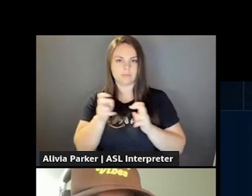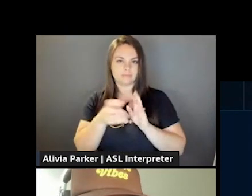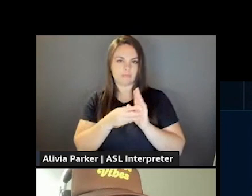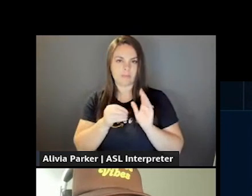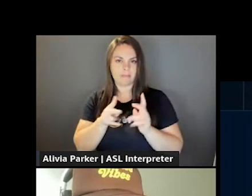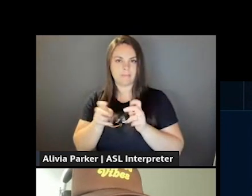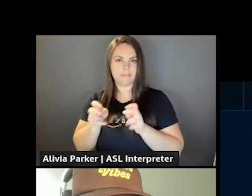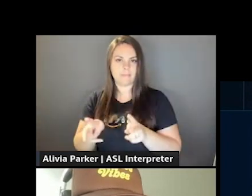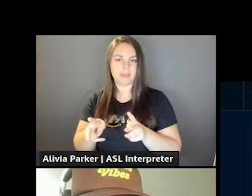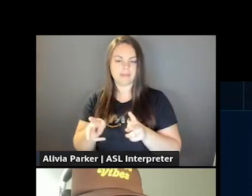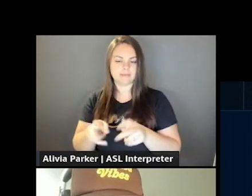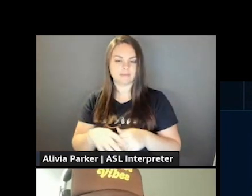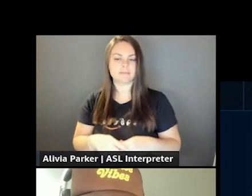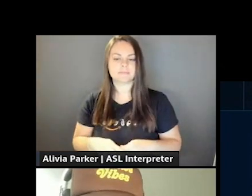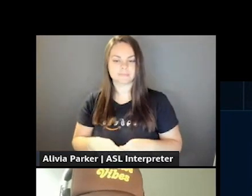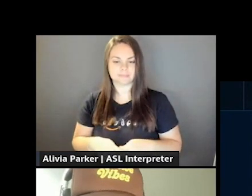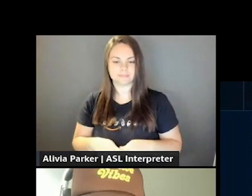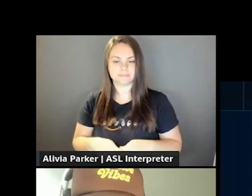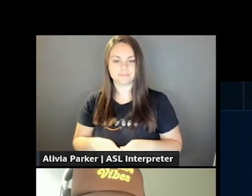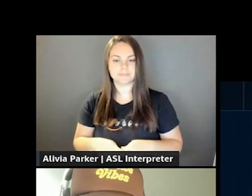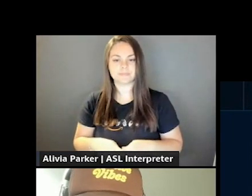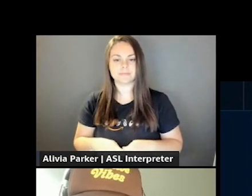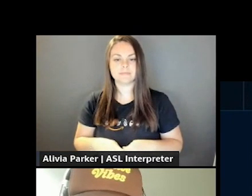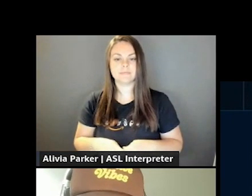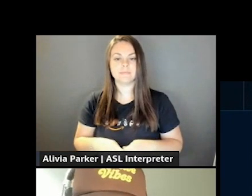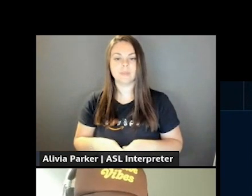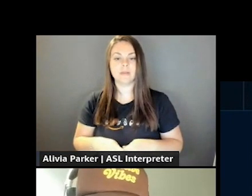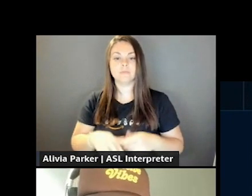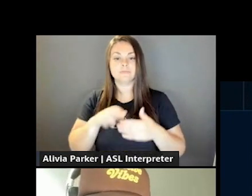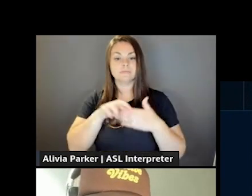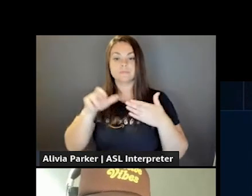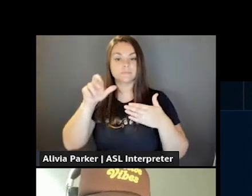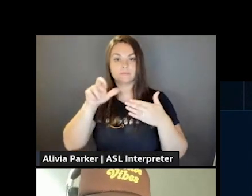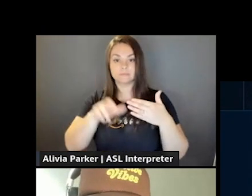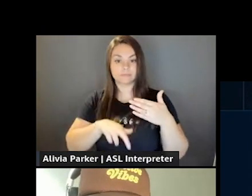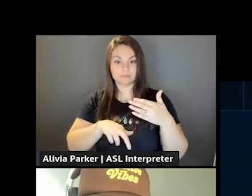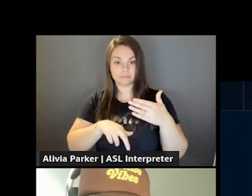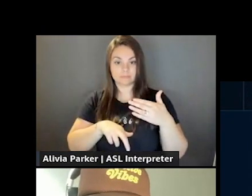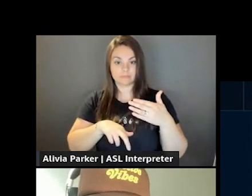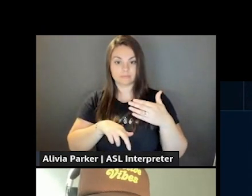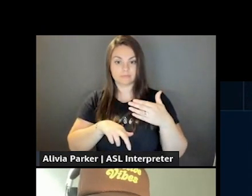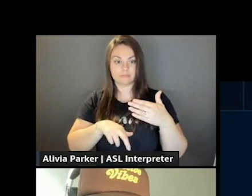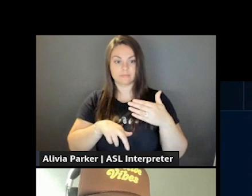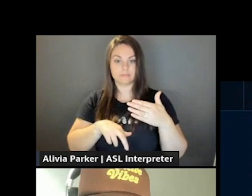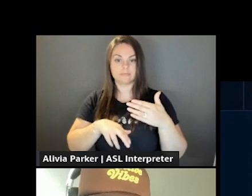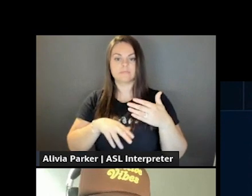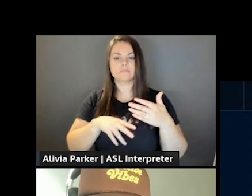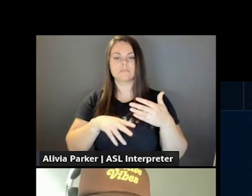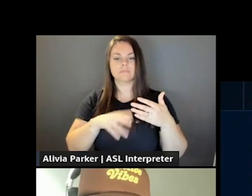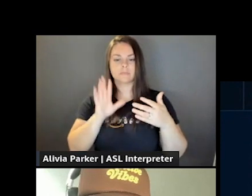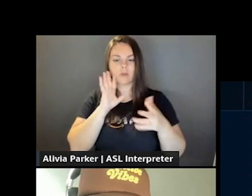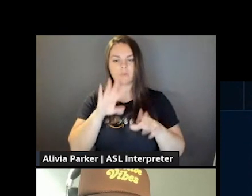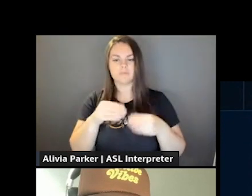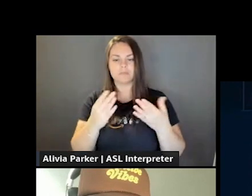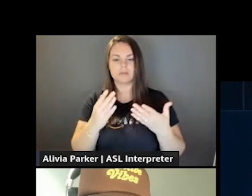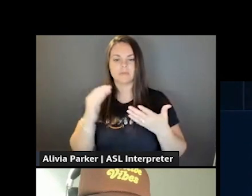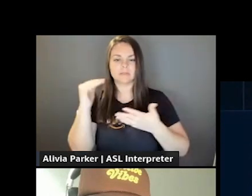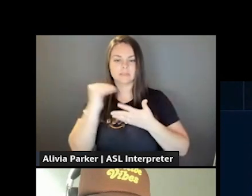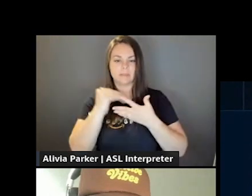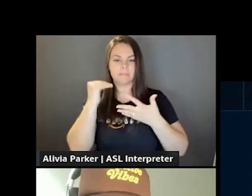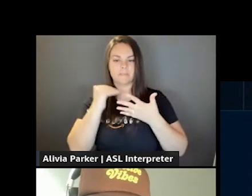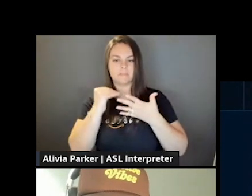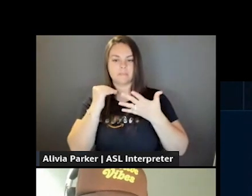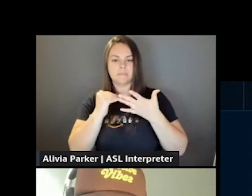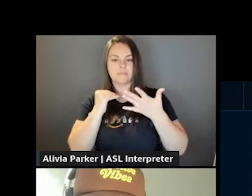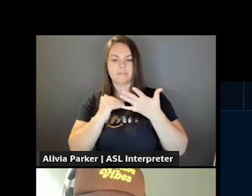so. This should result in a sort of step-by-step box for us